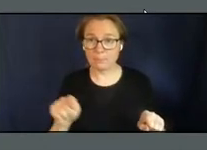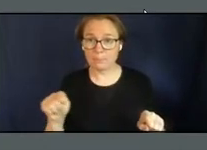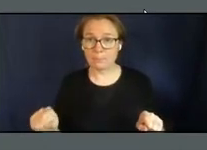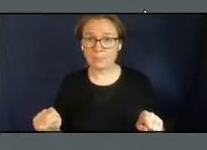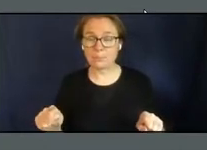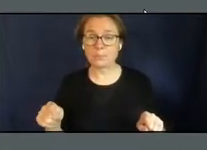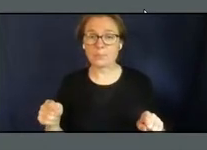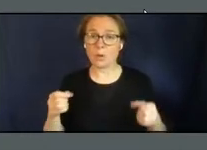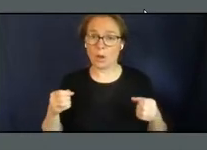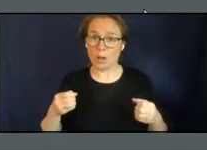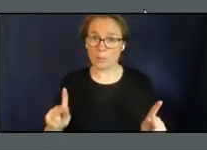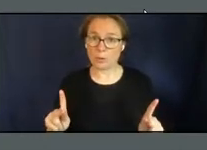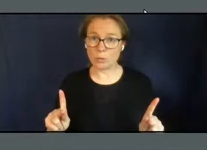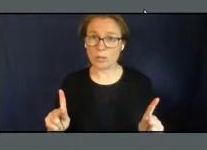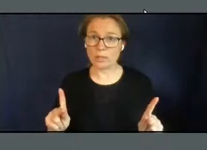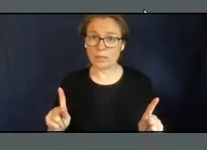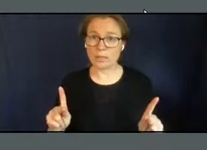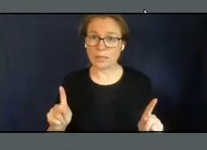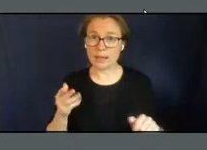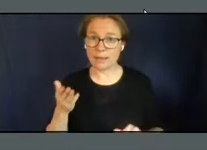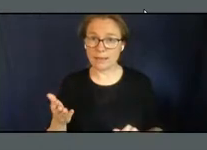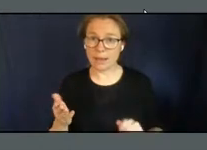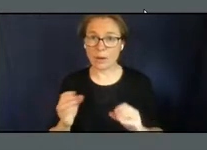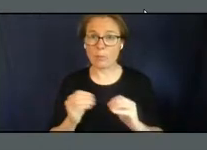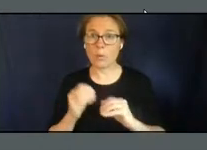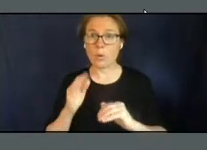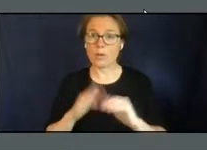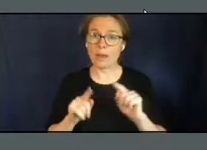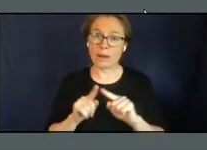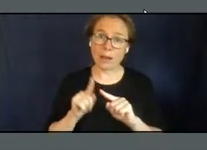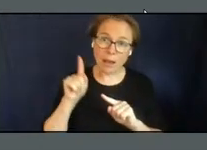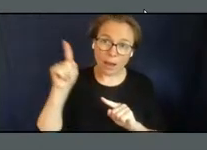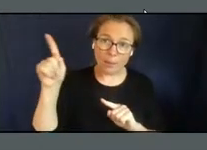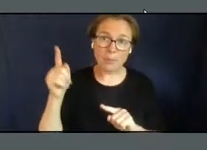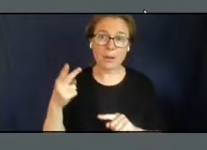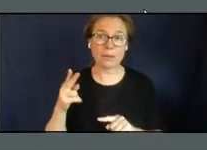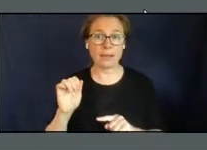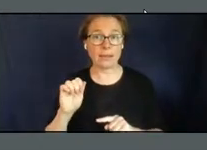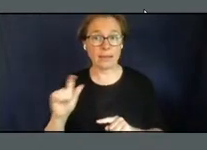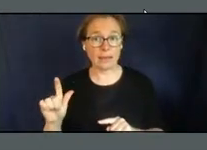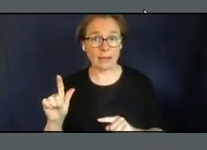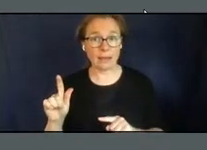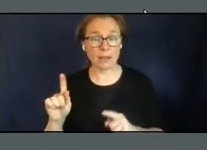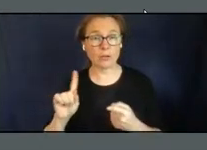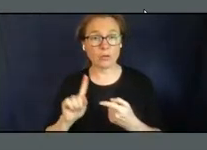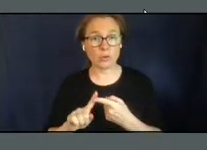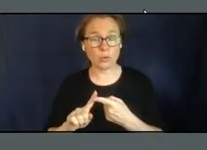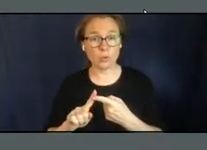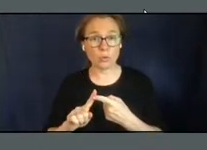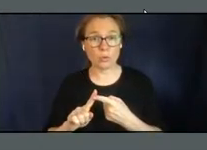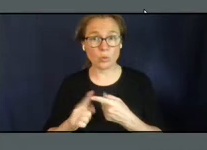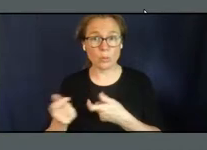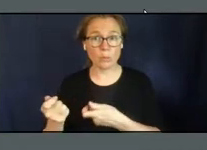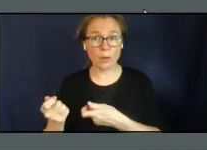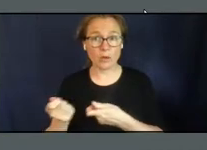opportunity more so than maybe up on the hill or whatever to attract and work with